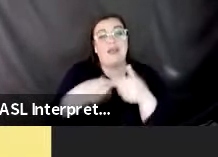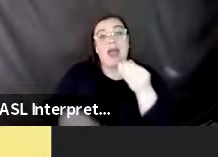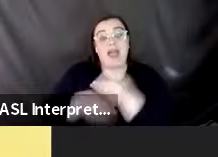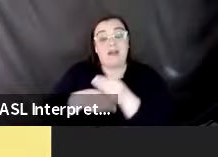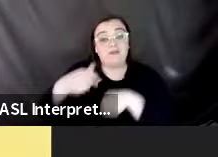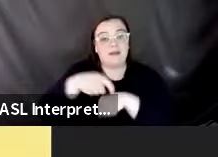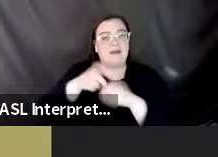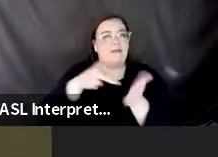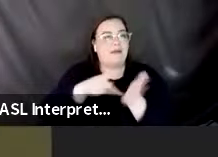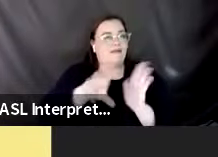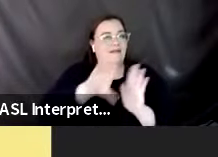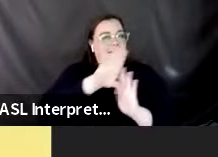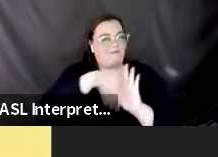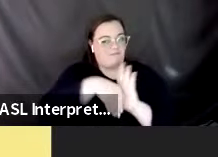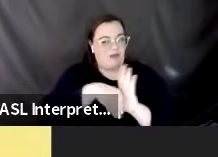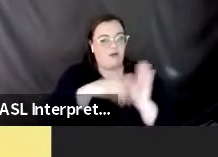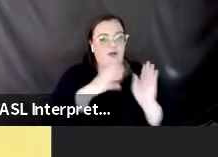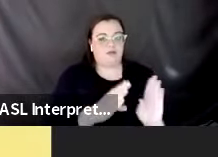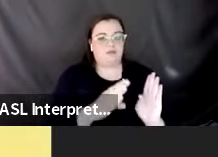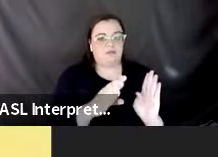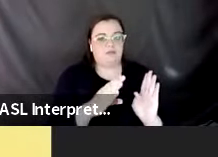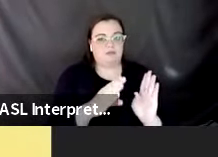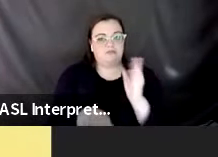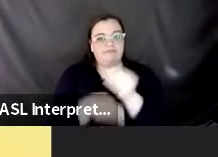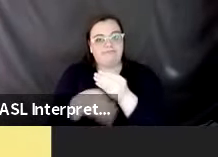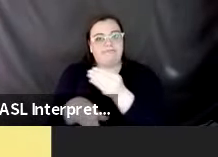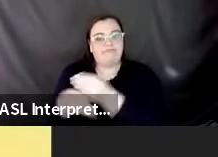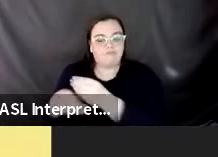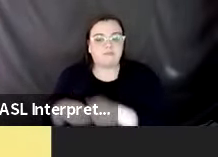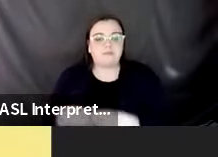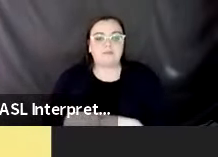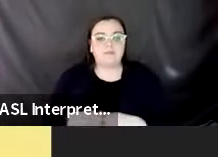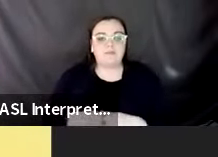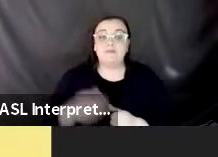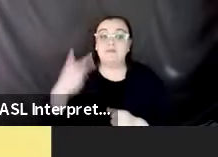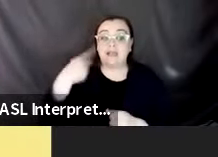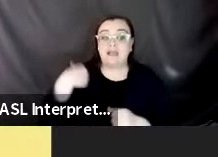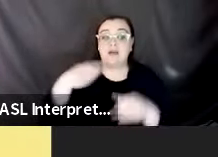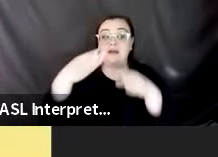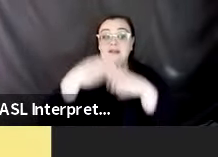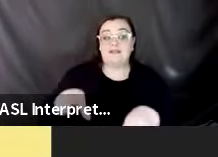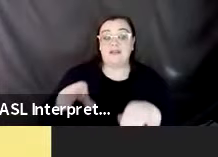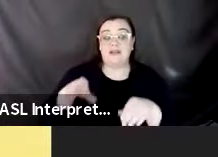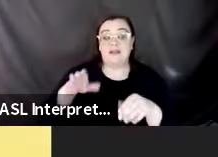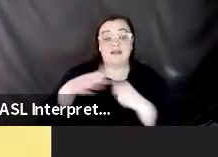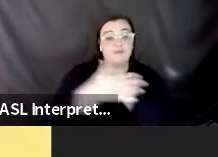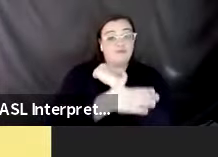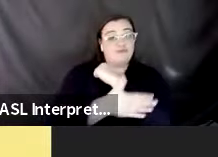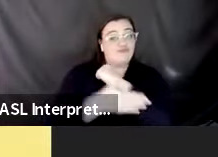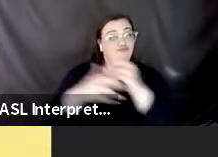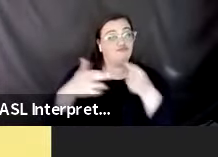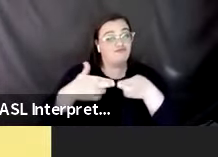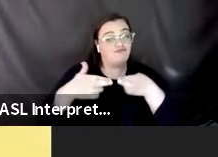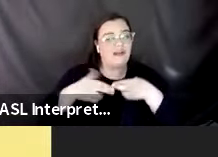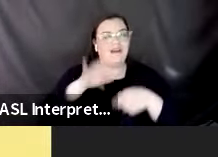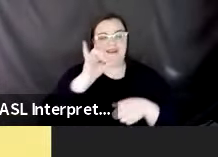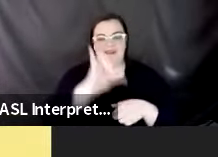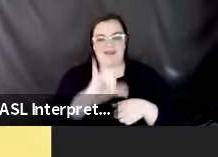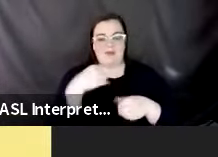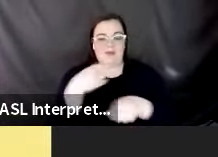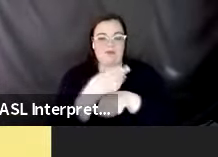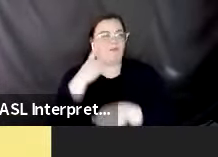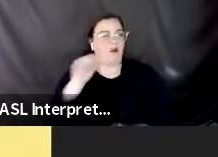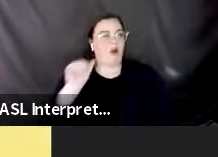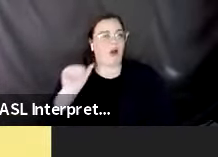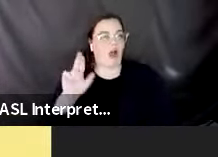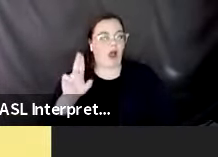half-hour increments. As you can see, we've divided up the country into regions, and this is what we also use under AudioFlex to